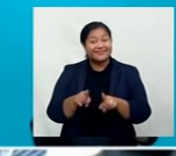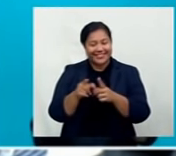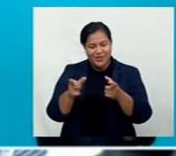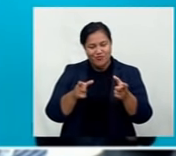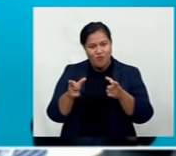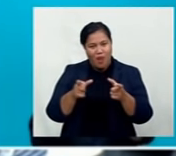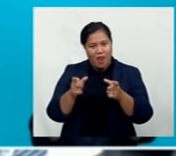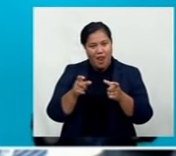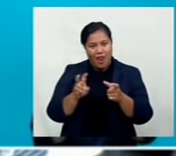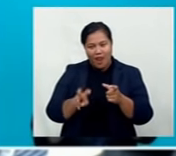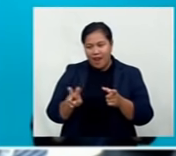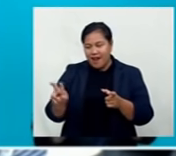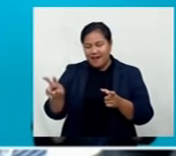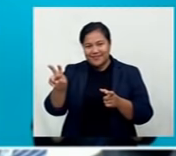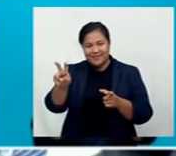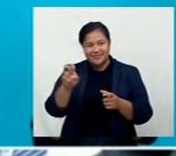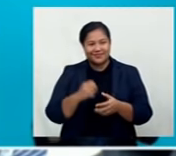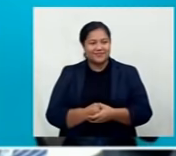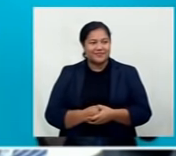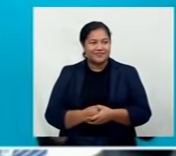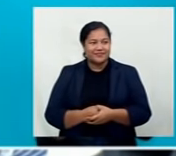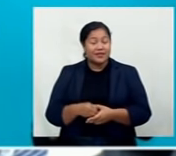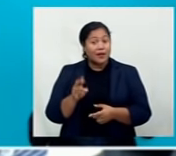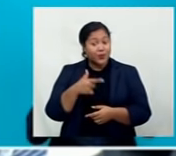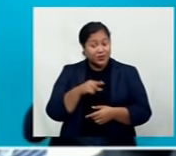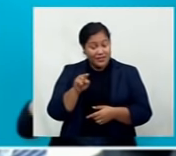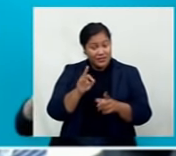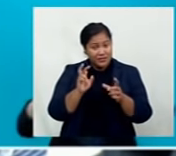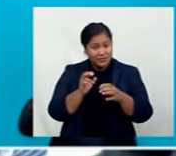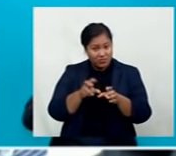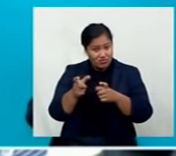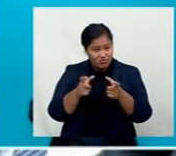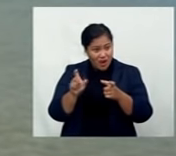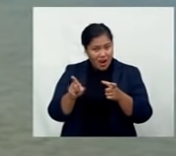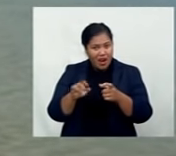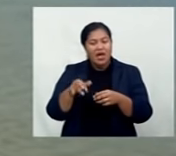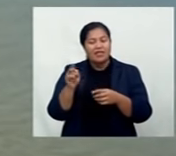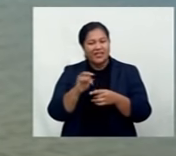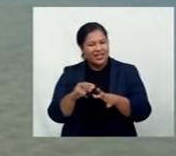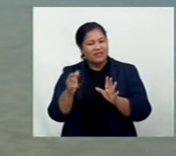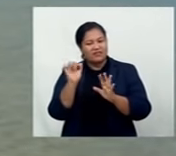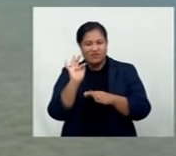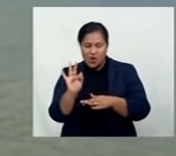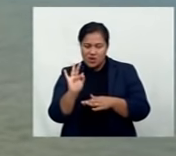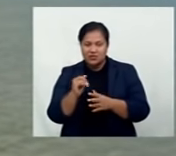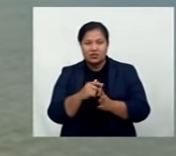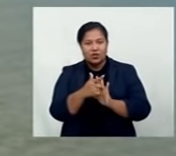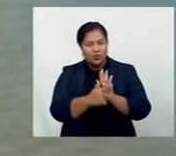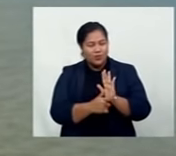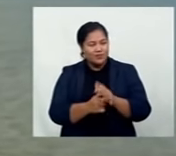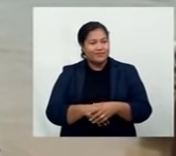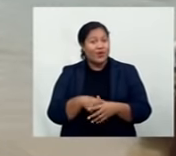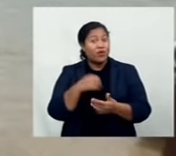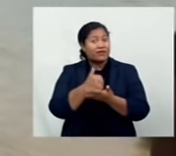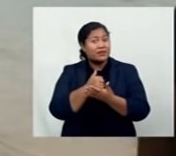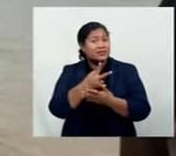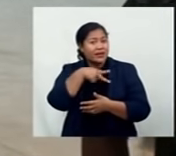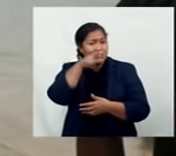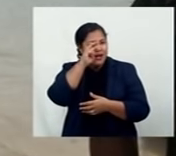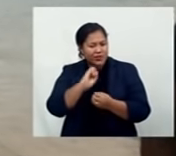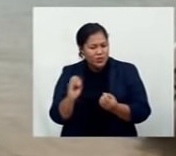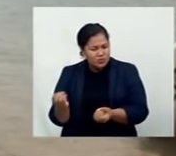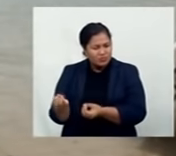movement. And with that control of movement comes the enforcement. With confirmation that Kandavu was exposed